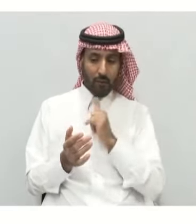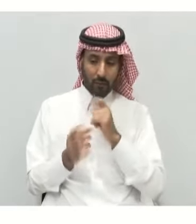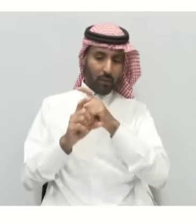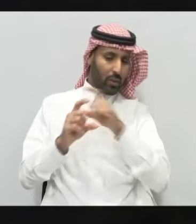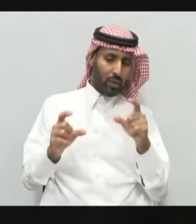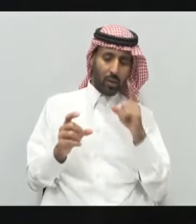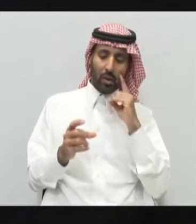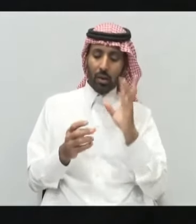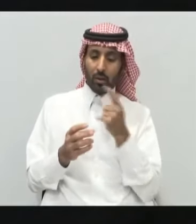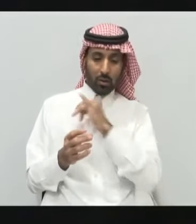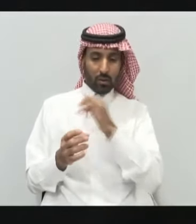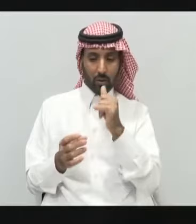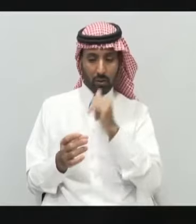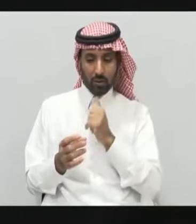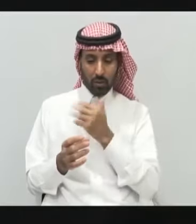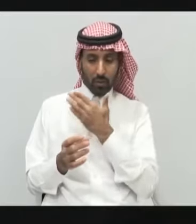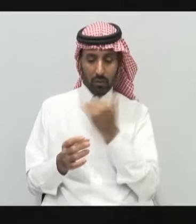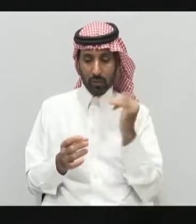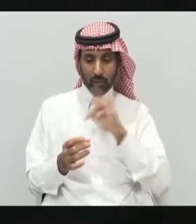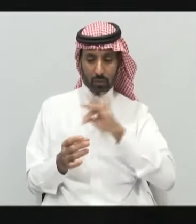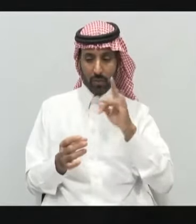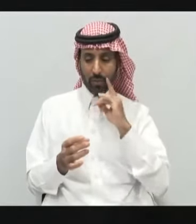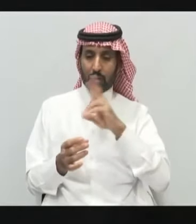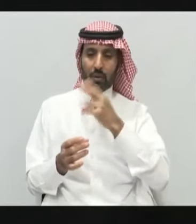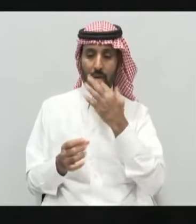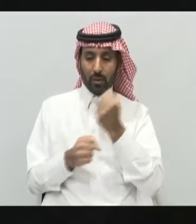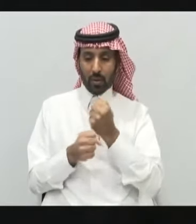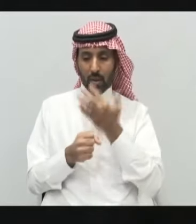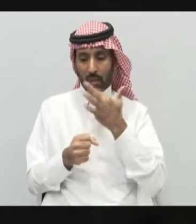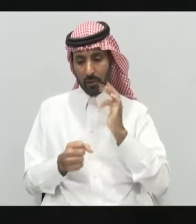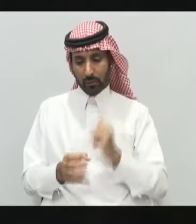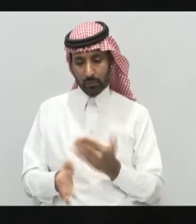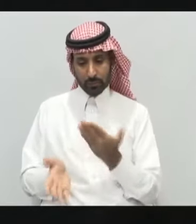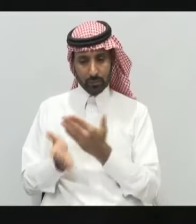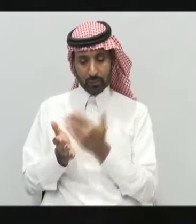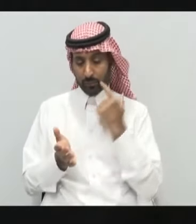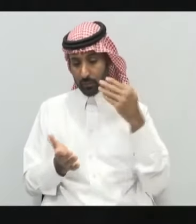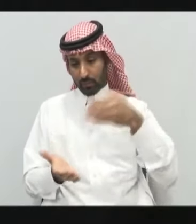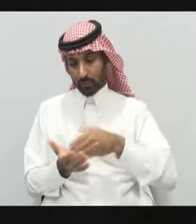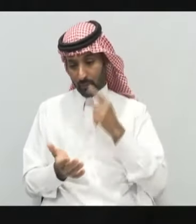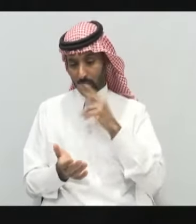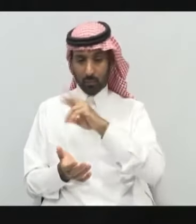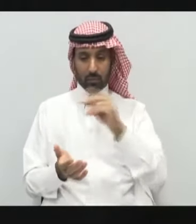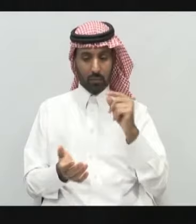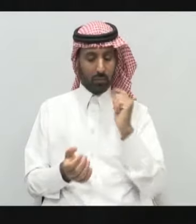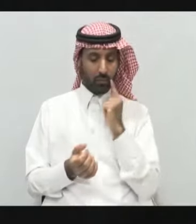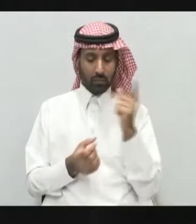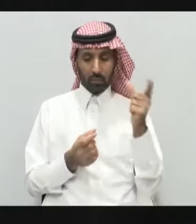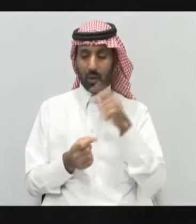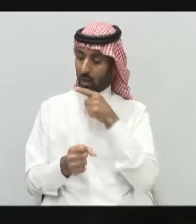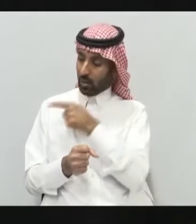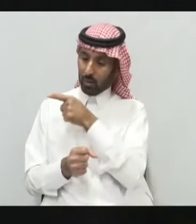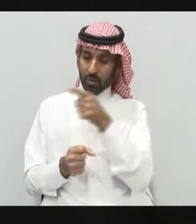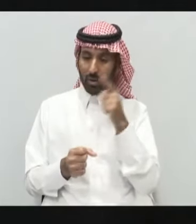how can we make negative sentences in the simple present tense? So Again, with the same pronouns,